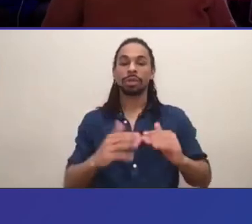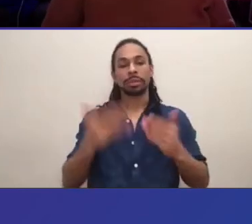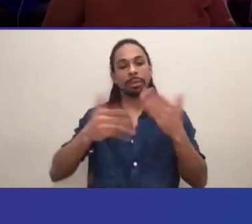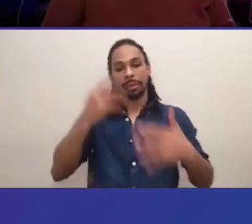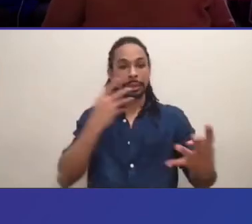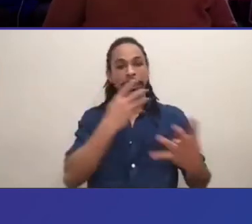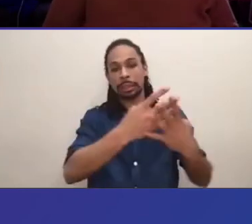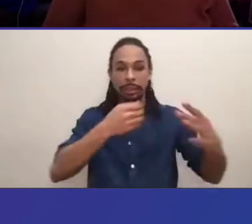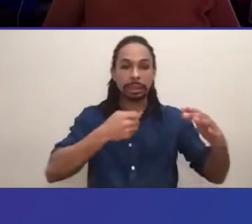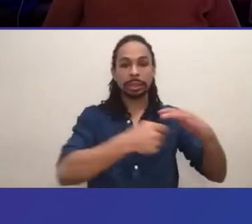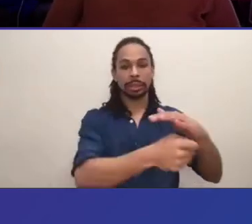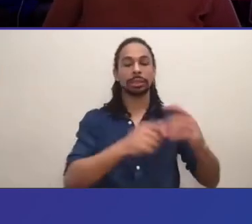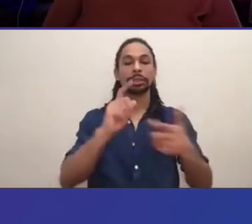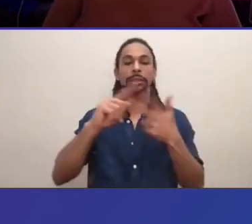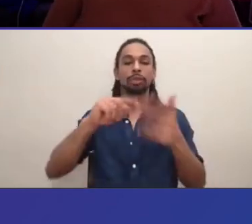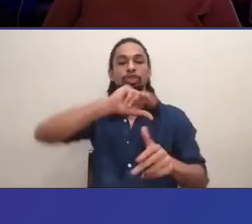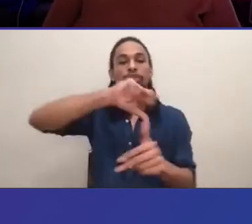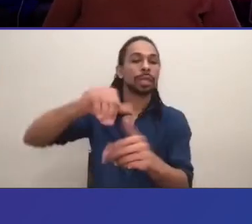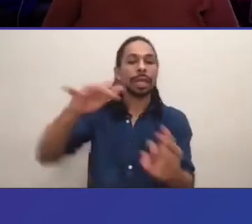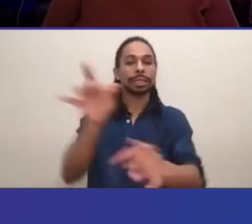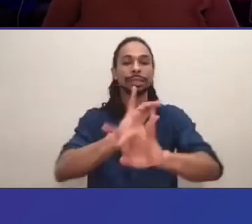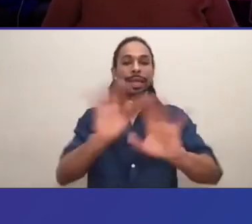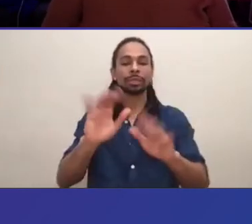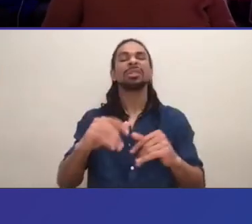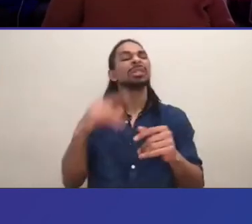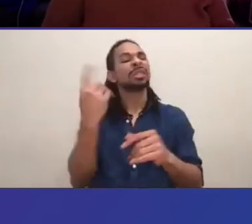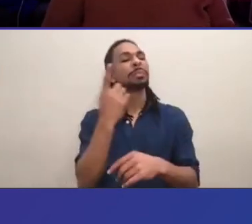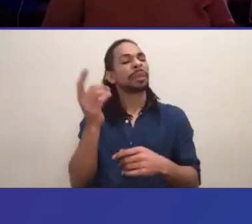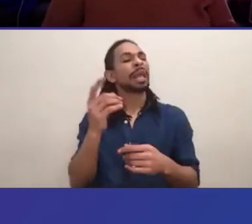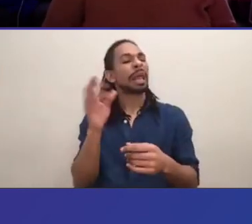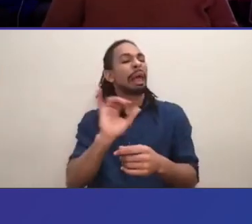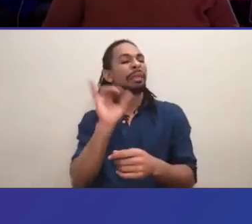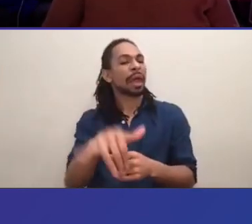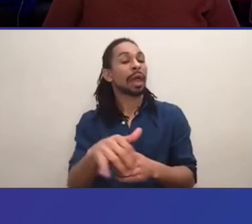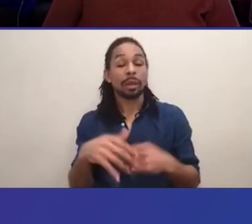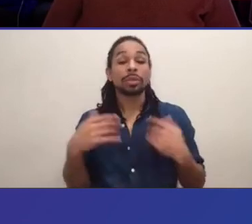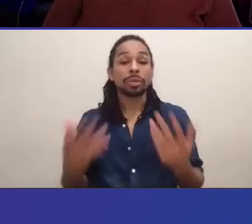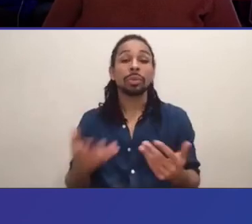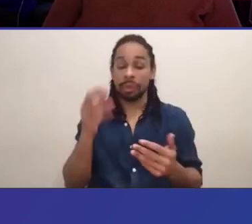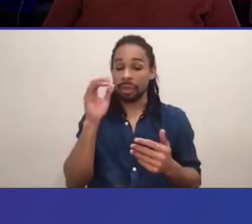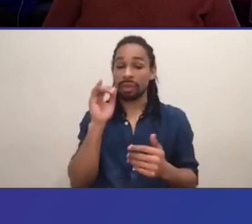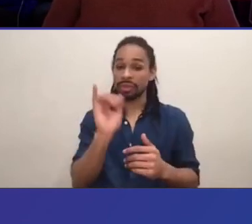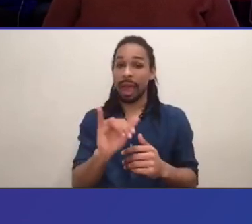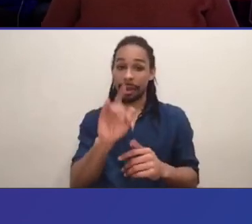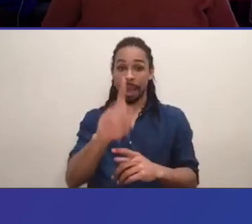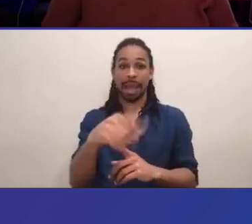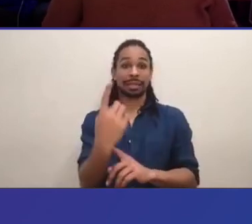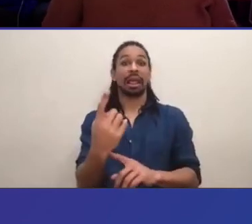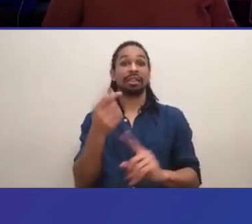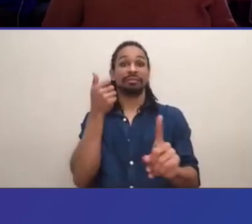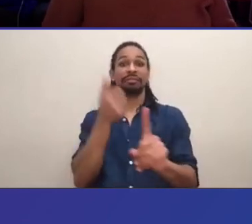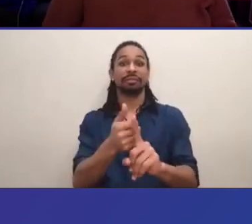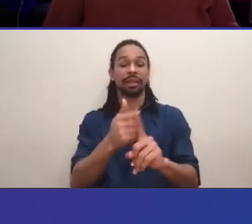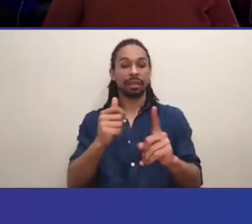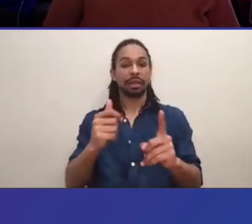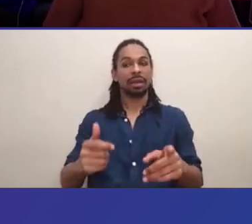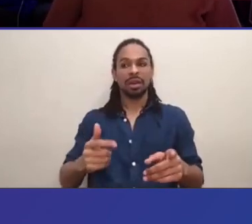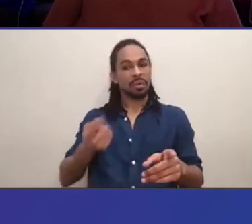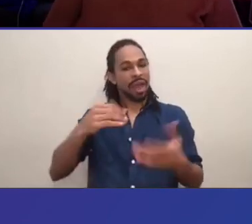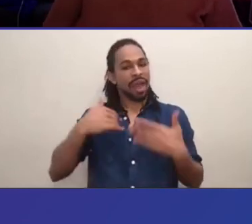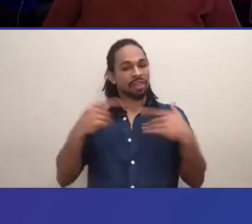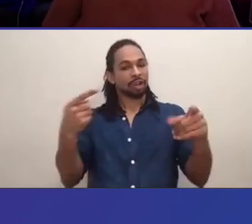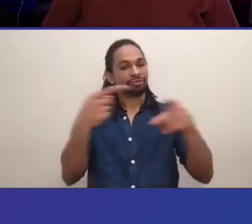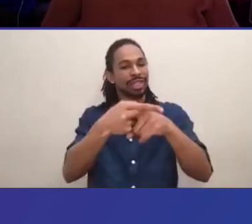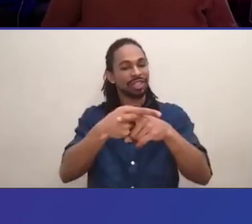hurricane disasters, something to that nature, right? And so that alone gives us contradictions.